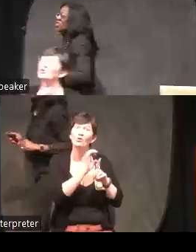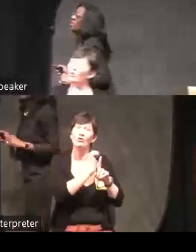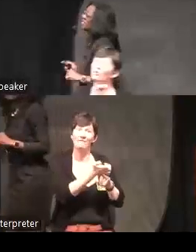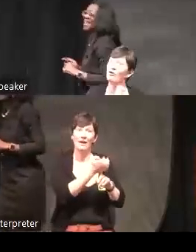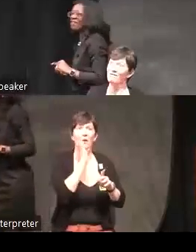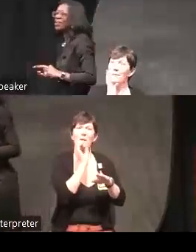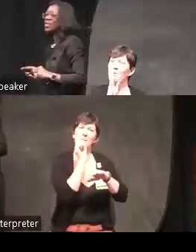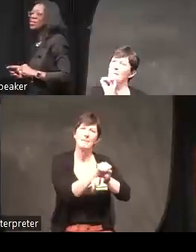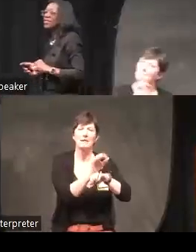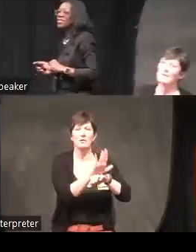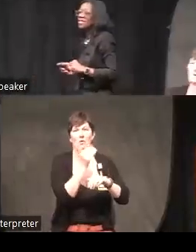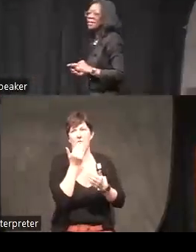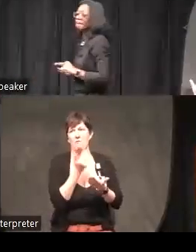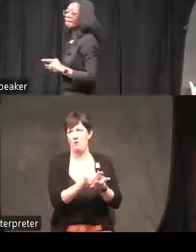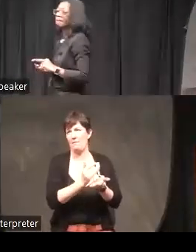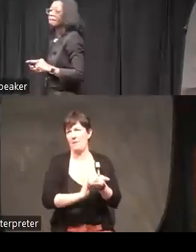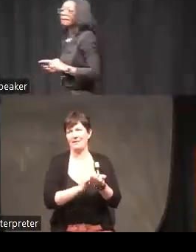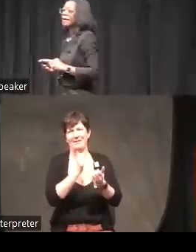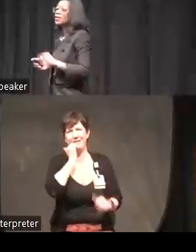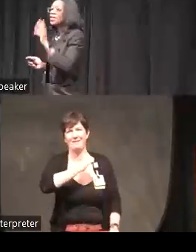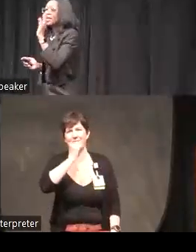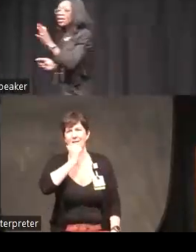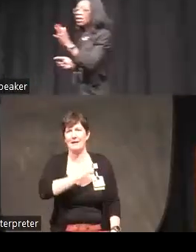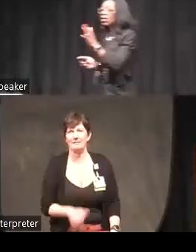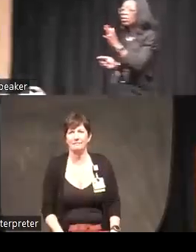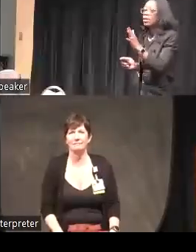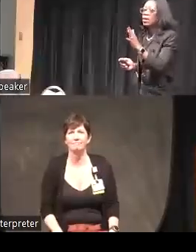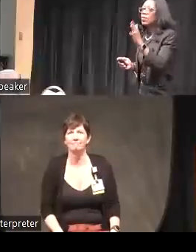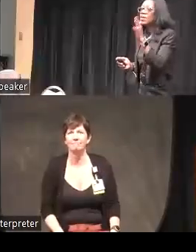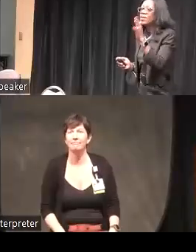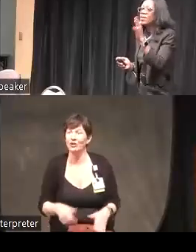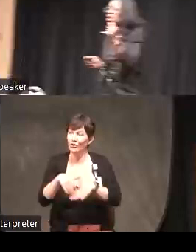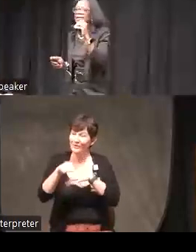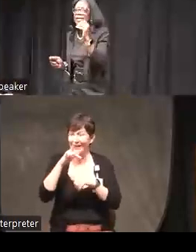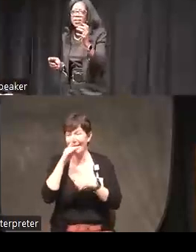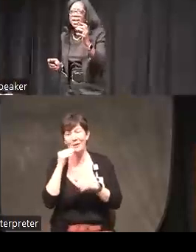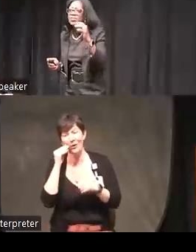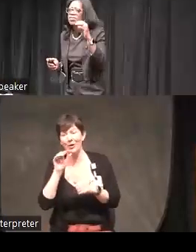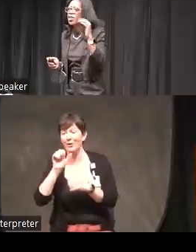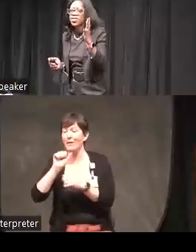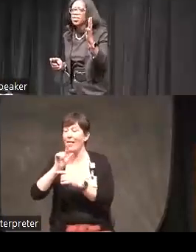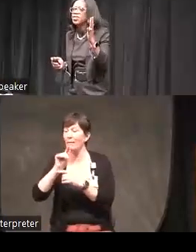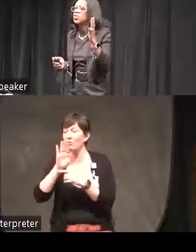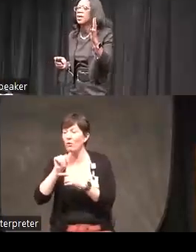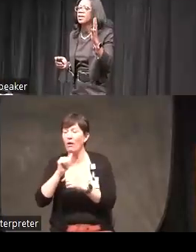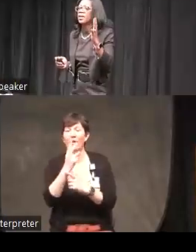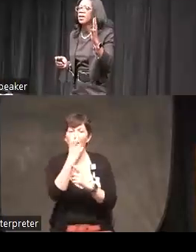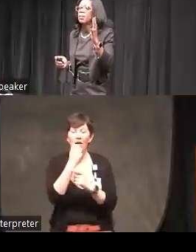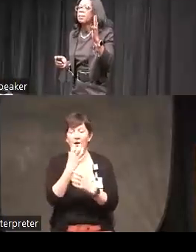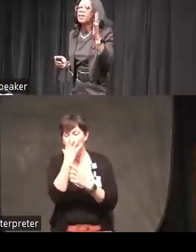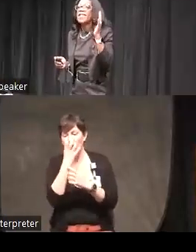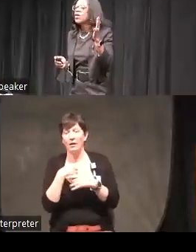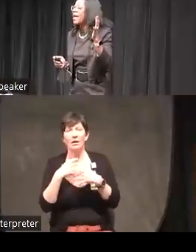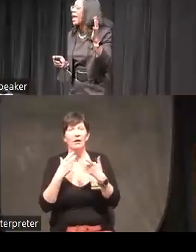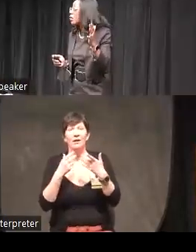beat your good medicine every day of the week and twice on Sunday, right? You send a kid home with albuterol and nebulizer and all the steroids you want.